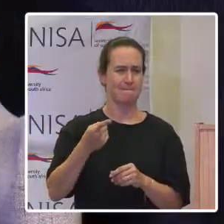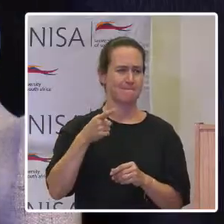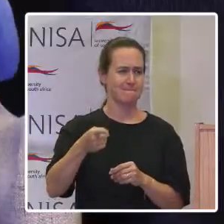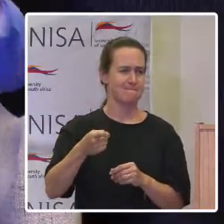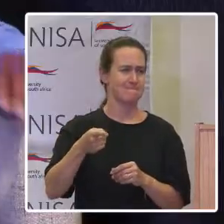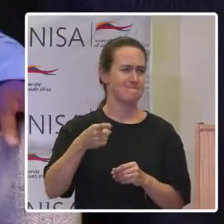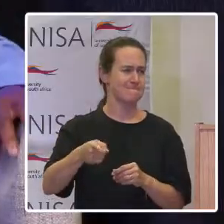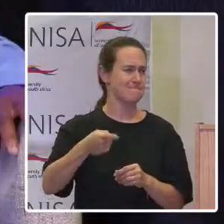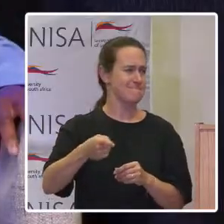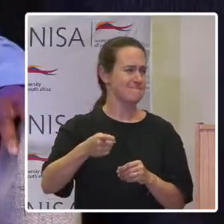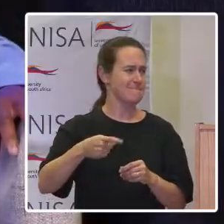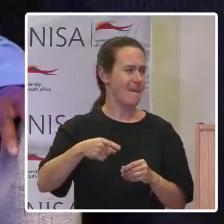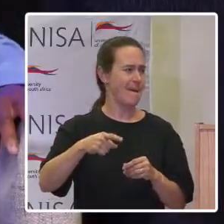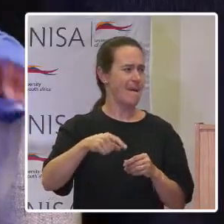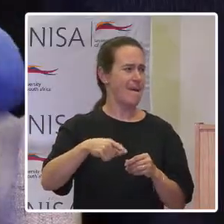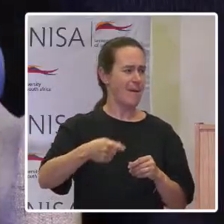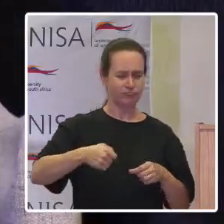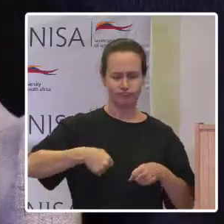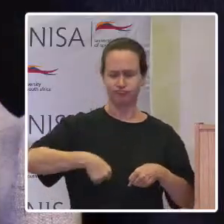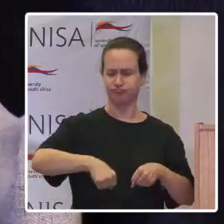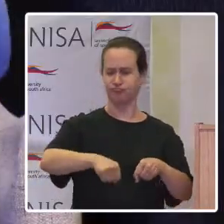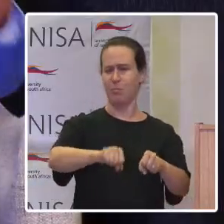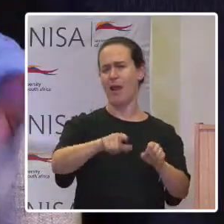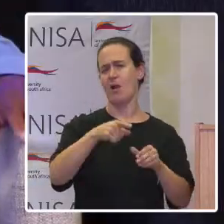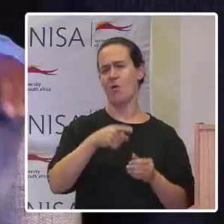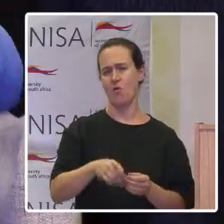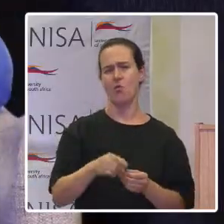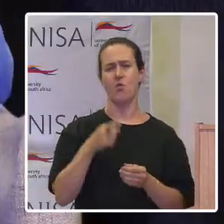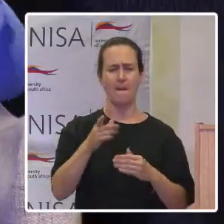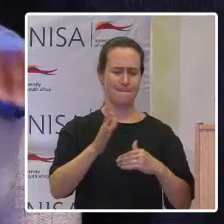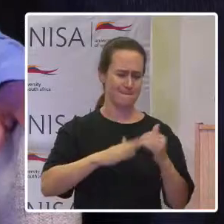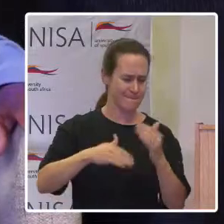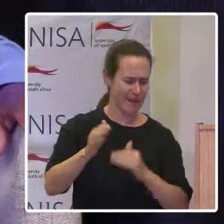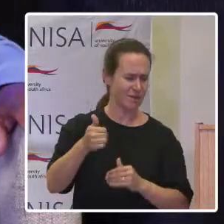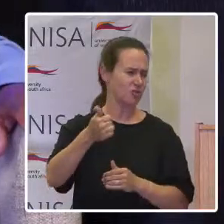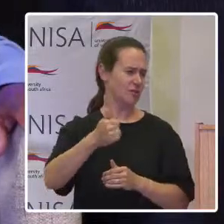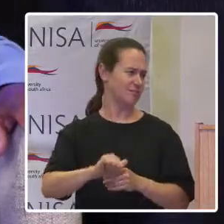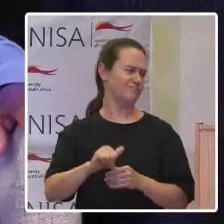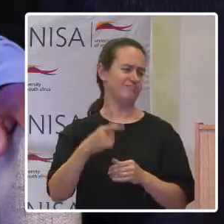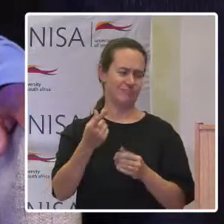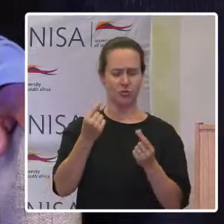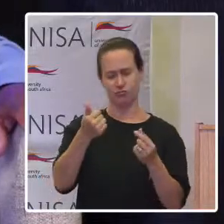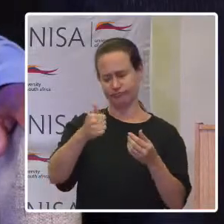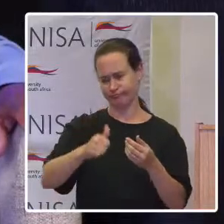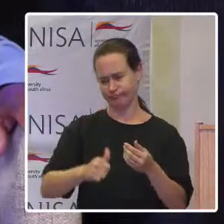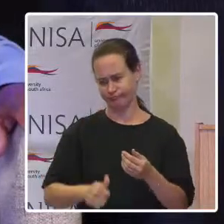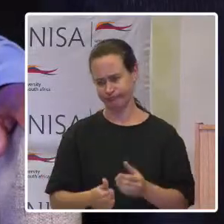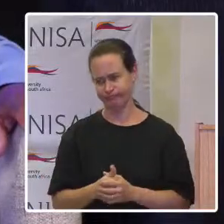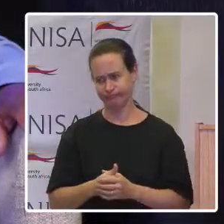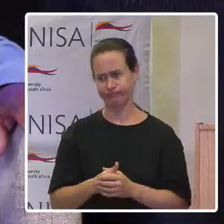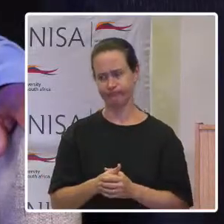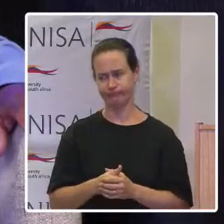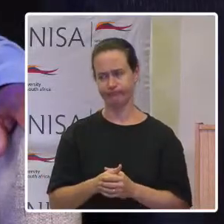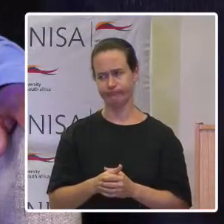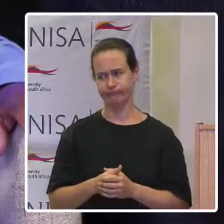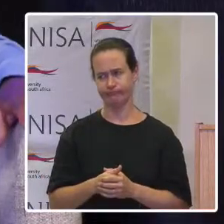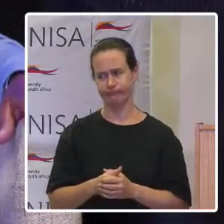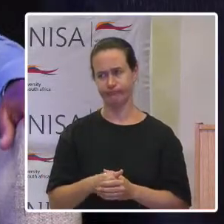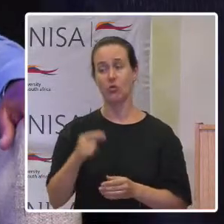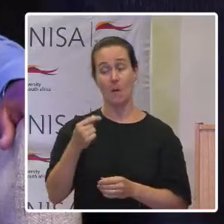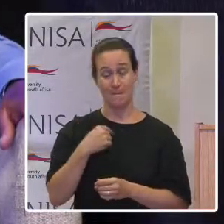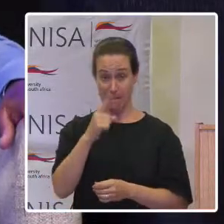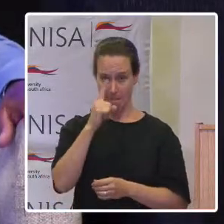do packaging, and somebody has to do the distribution, and so forth. So I strongly believe in